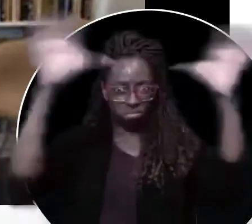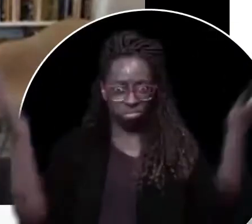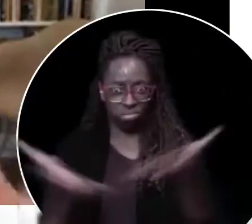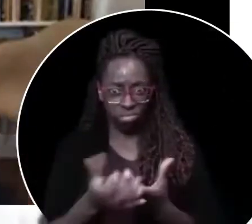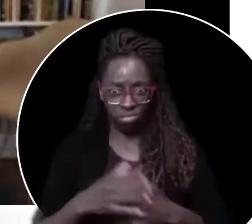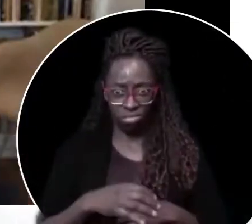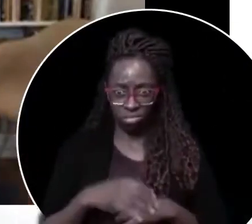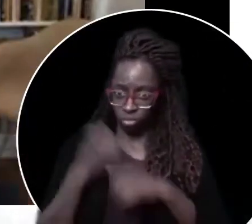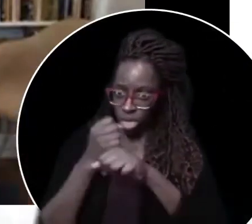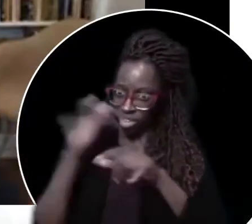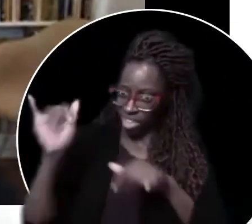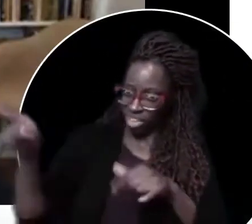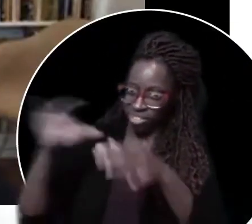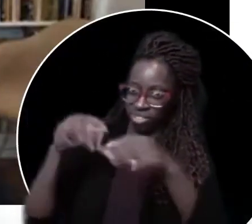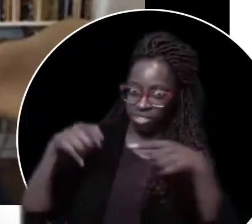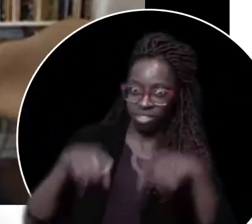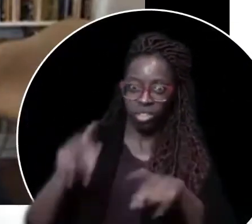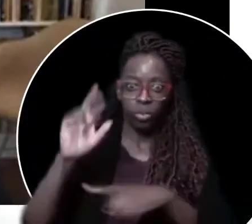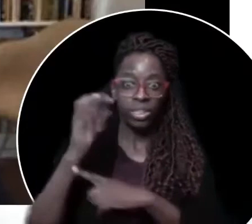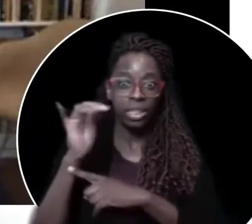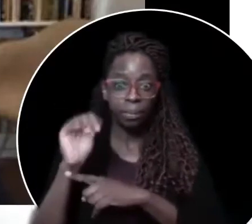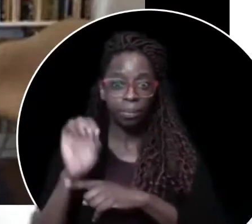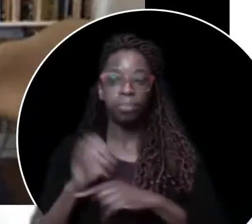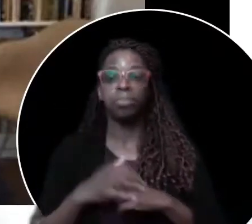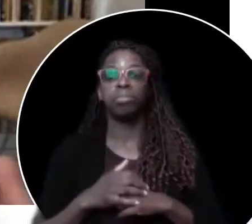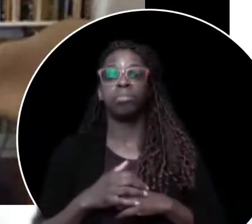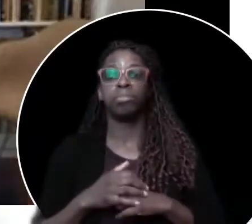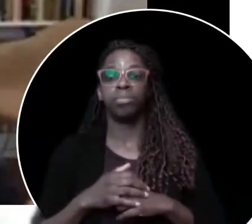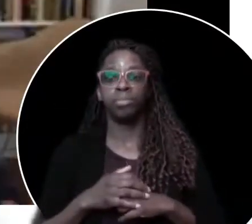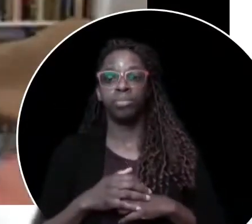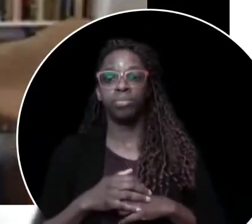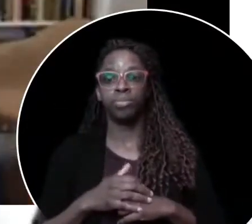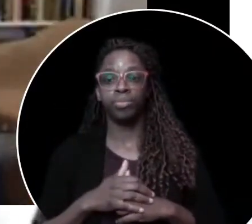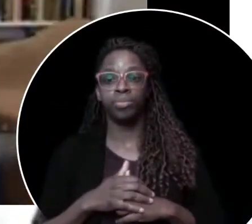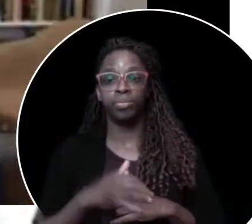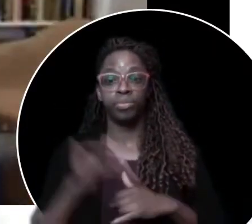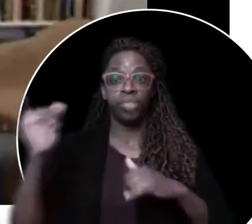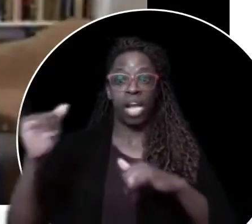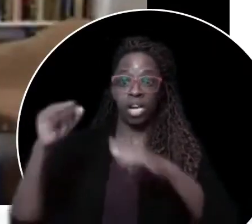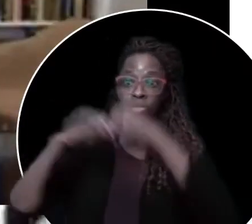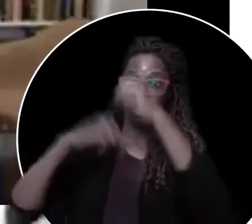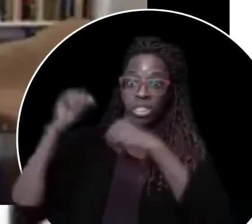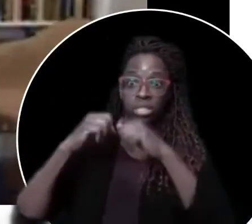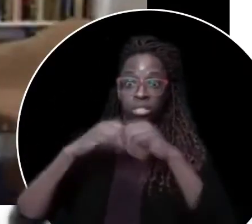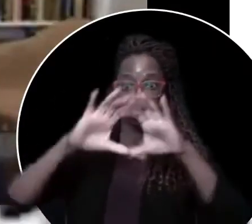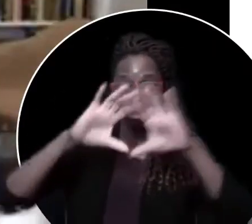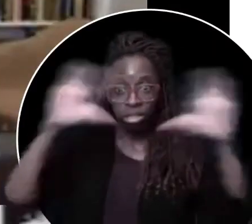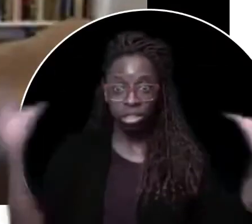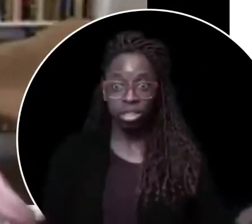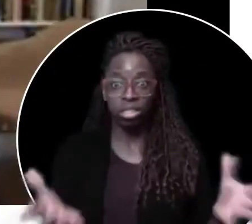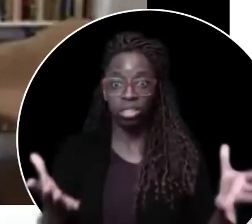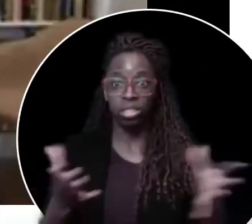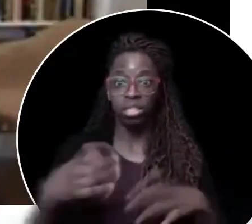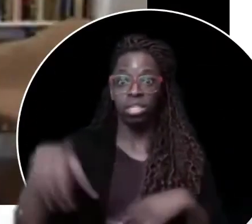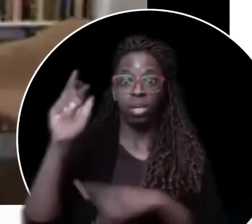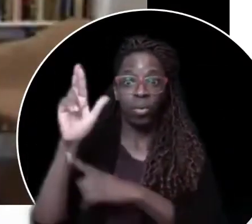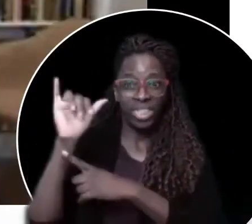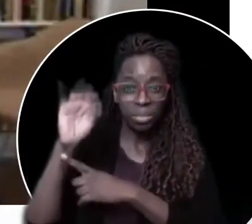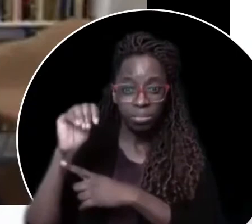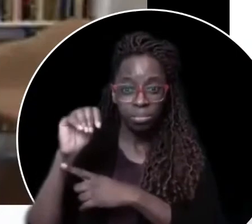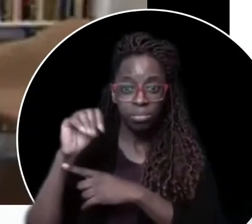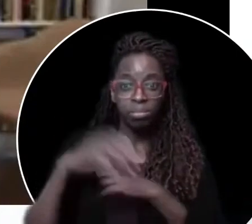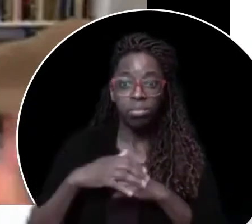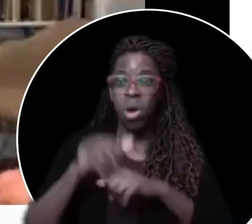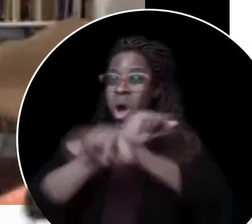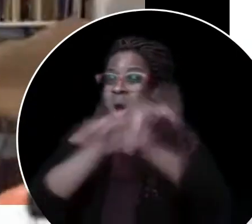the structural elements of racism, even though all of the actors are Black.